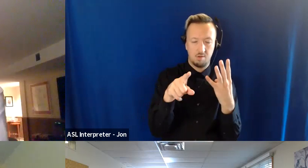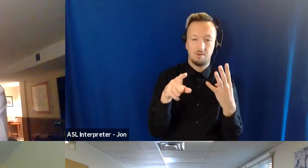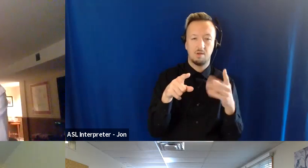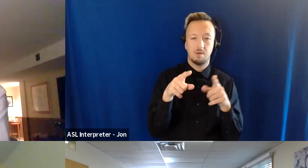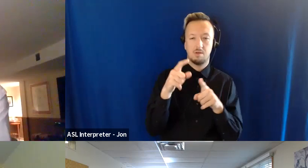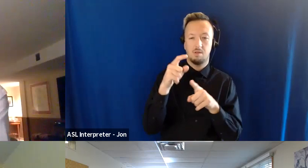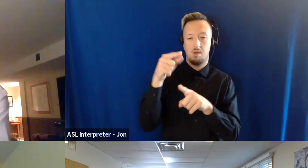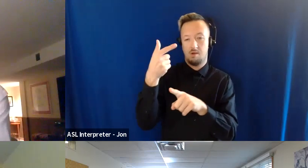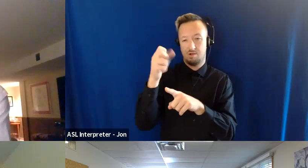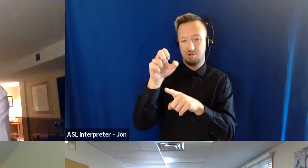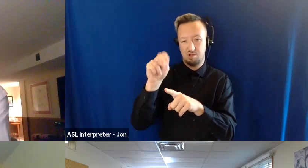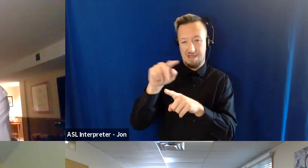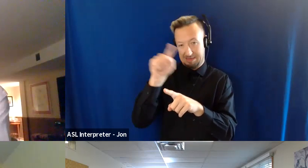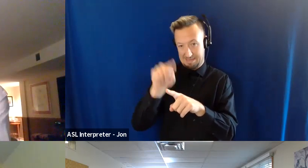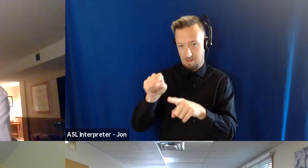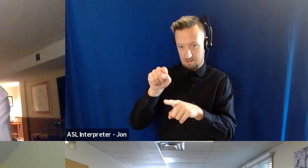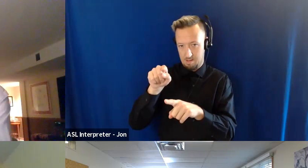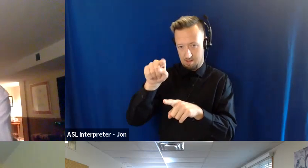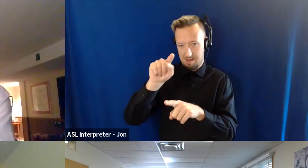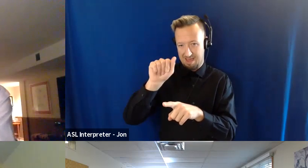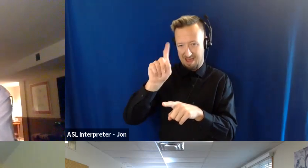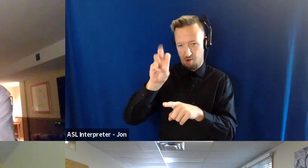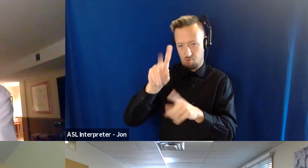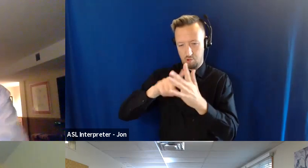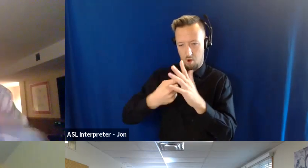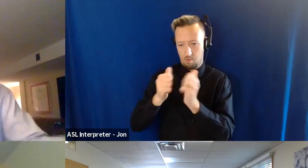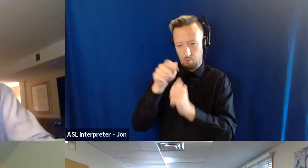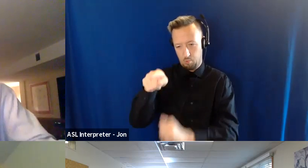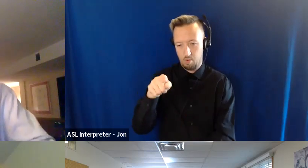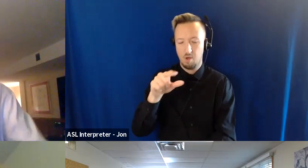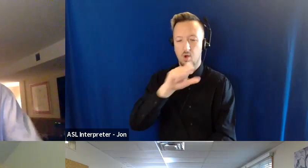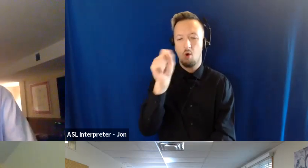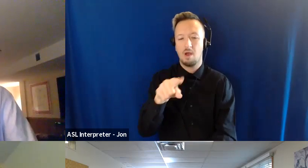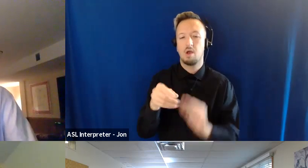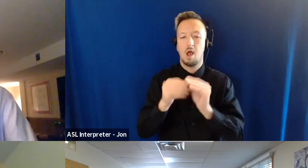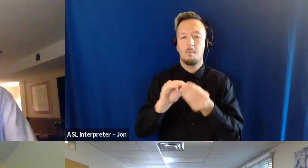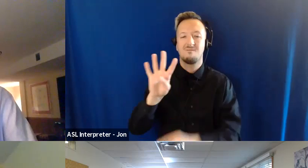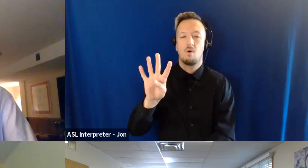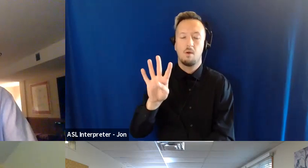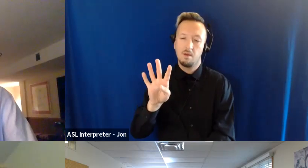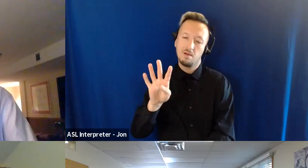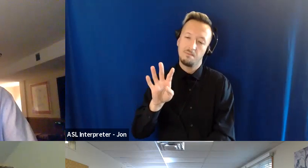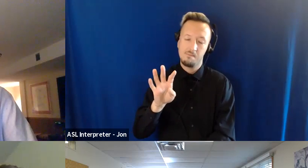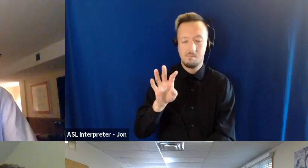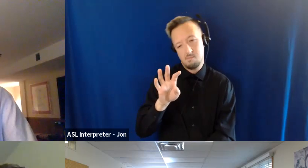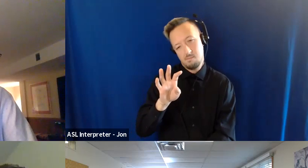Generation Z, Andrew. Question 4 is, describe how people with